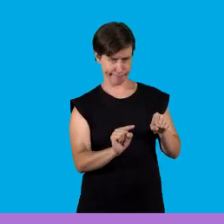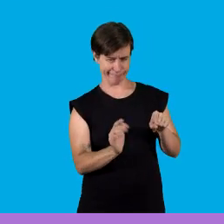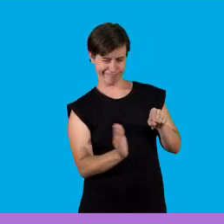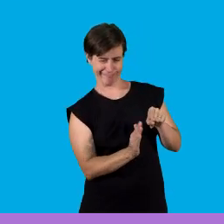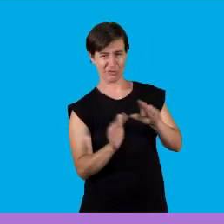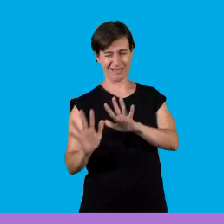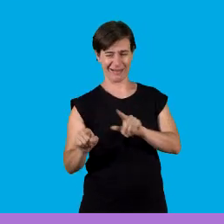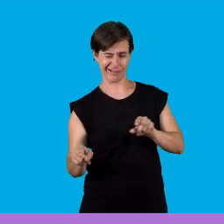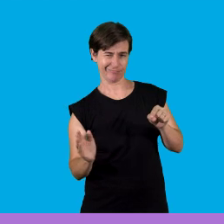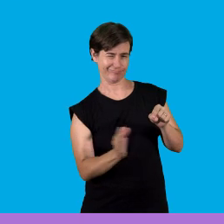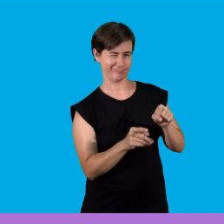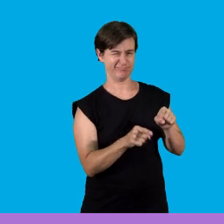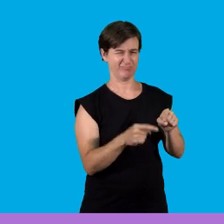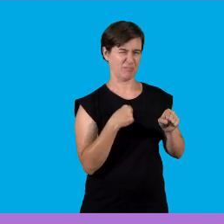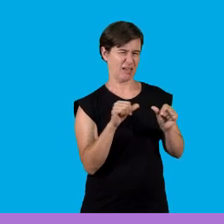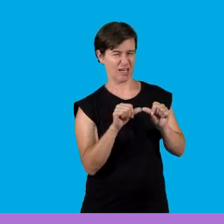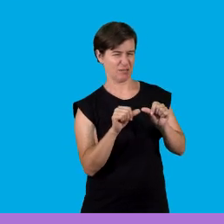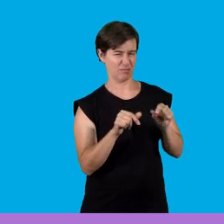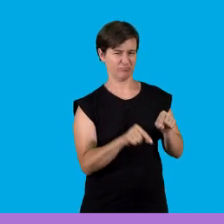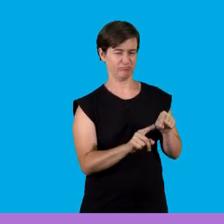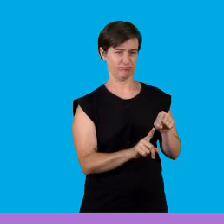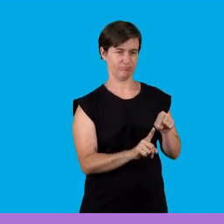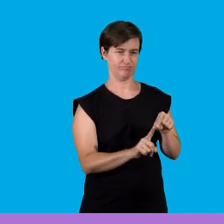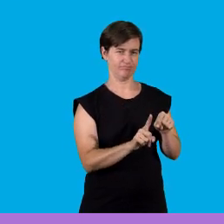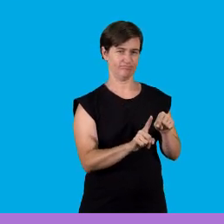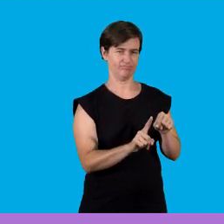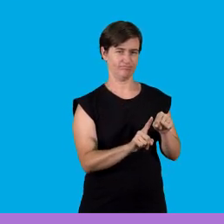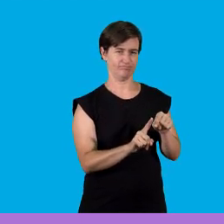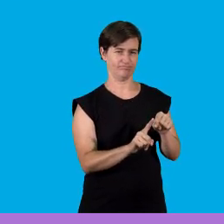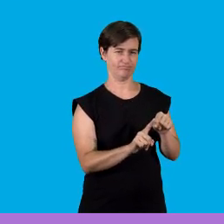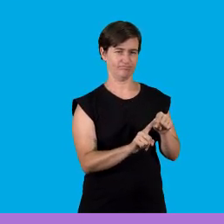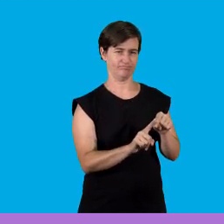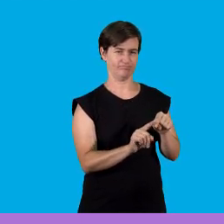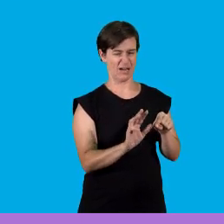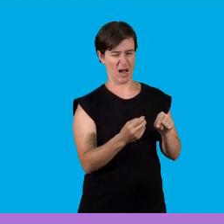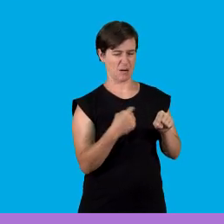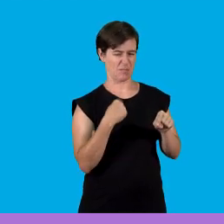I'll have 90 and I'm going to estimate now, right? 90